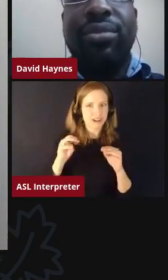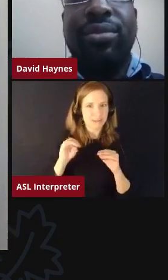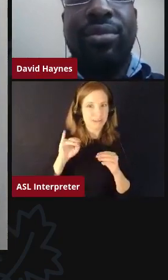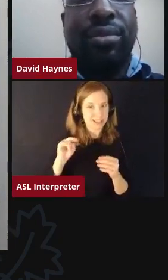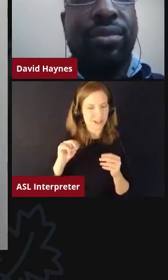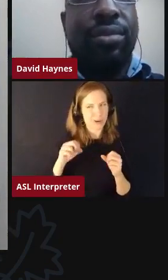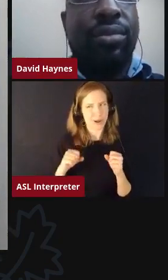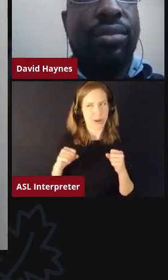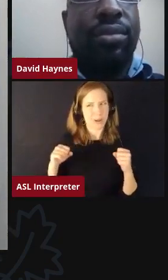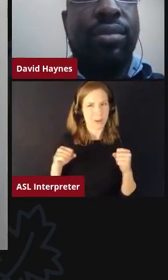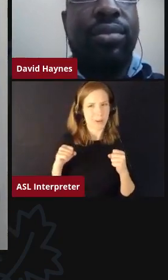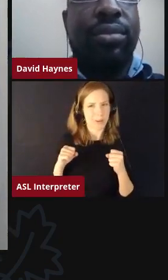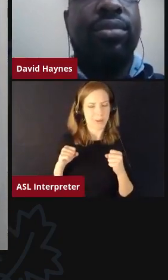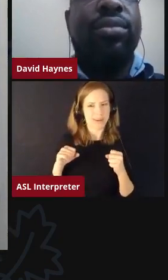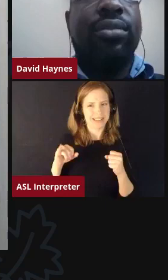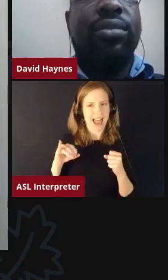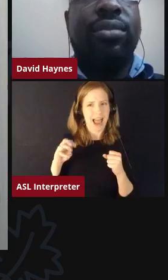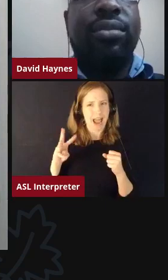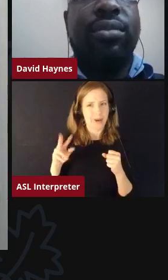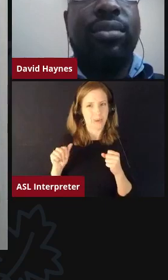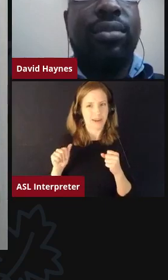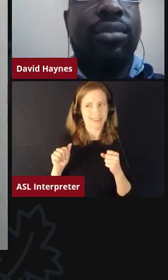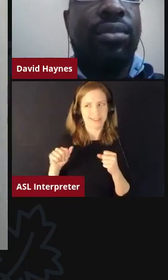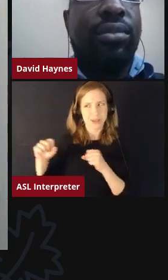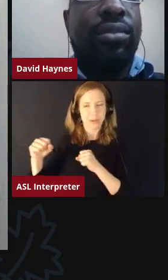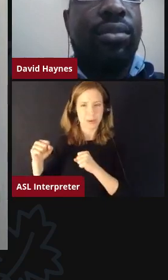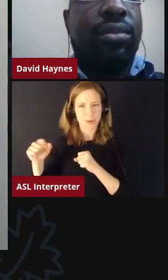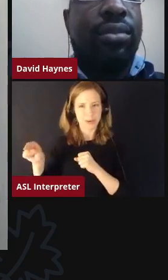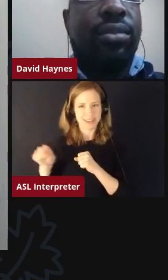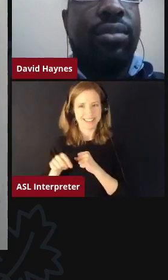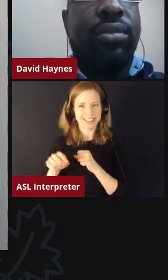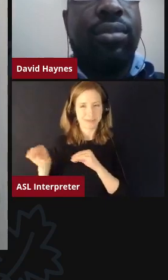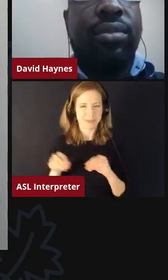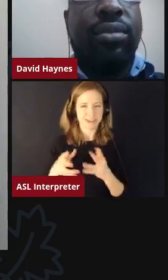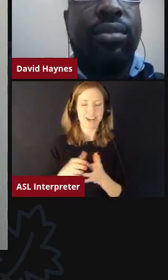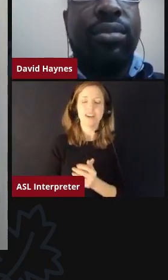years down the line, what inspires you?